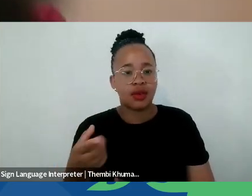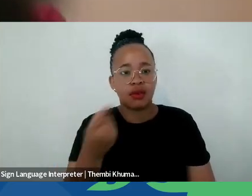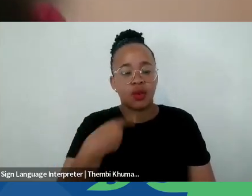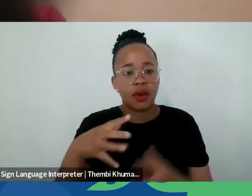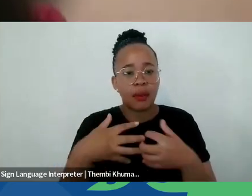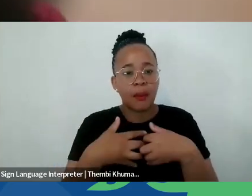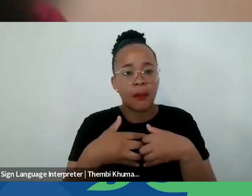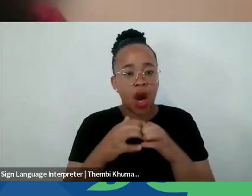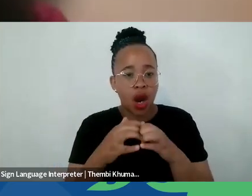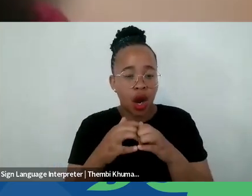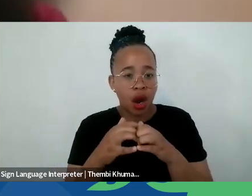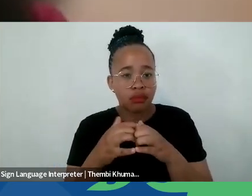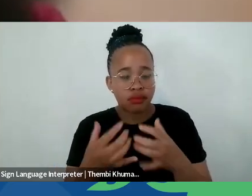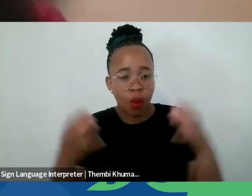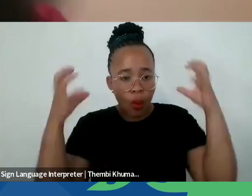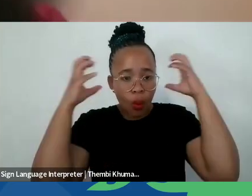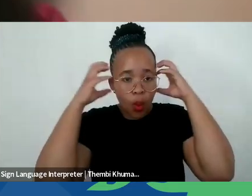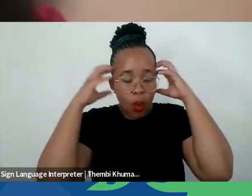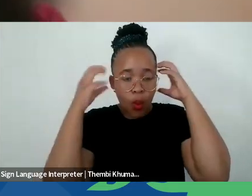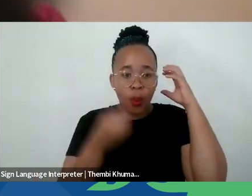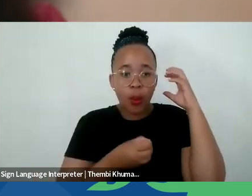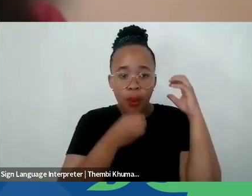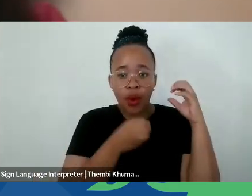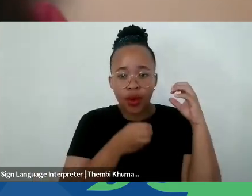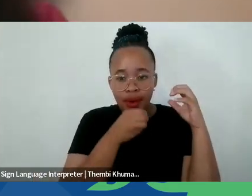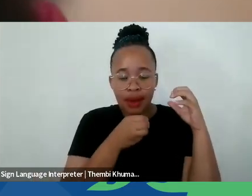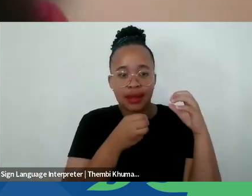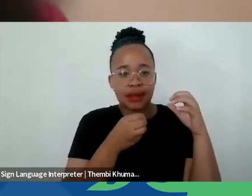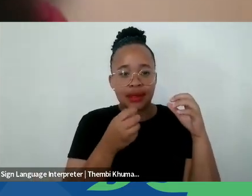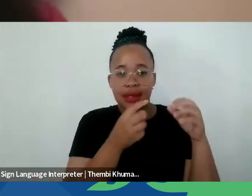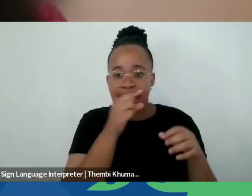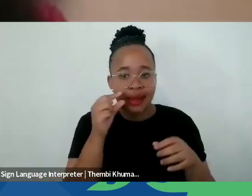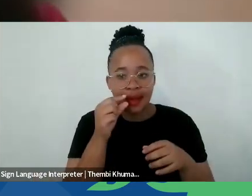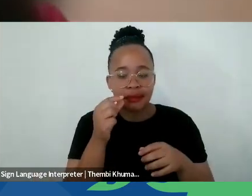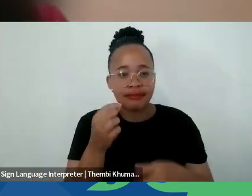a podcast, Say It Anyway podcast. And our first